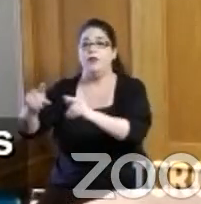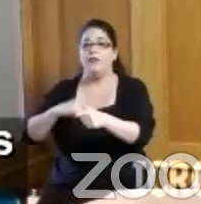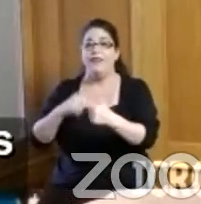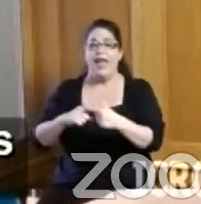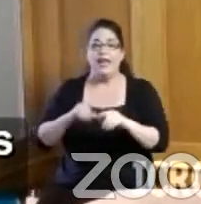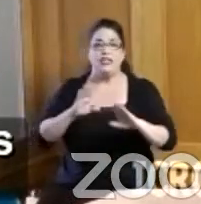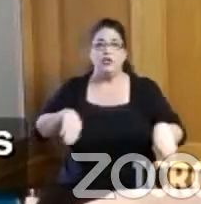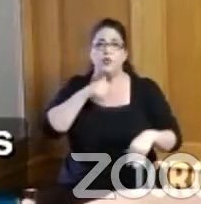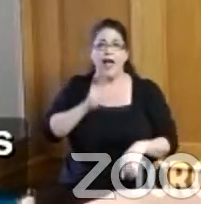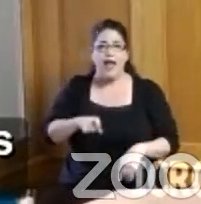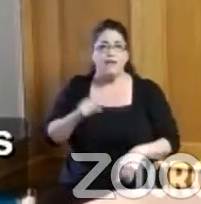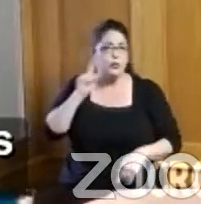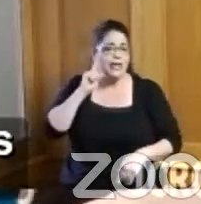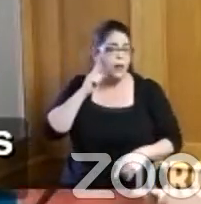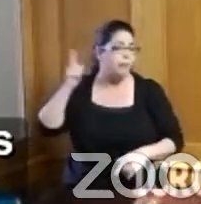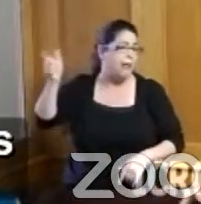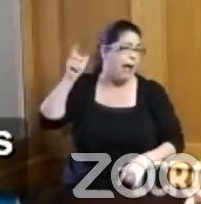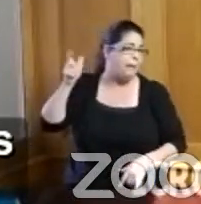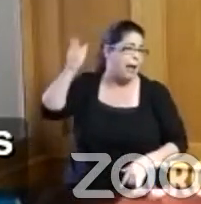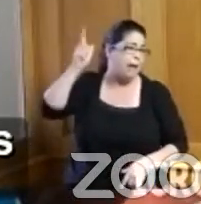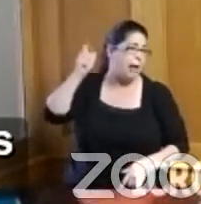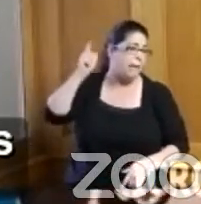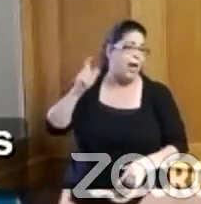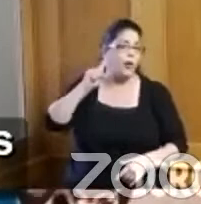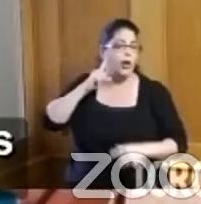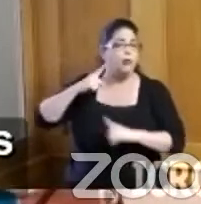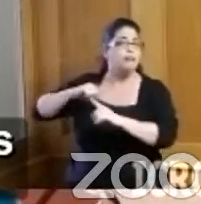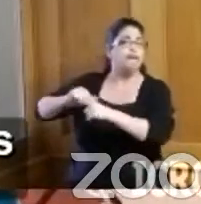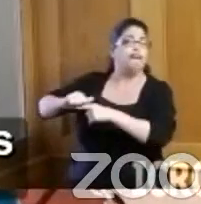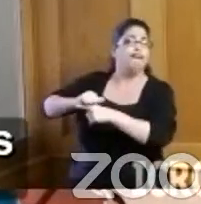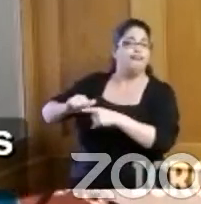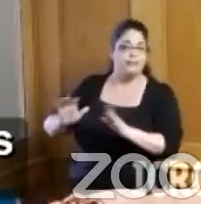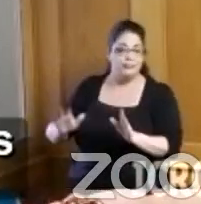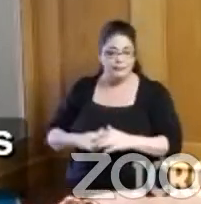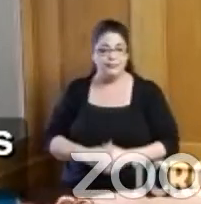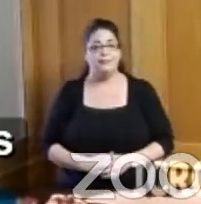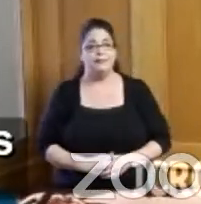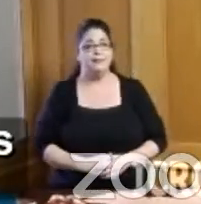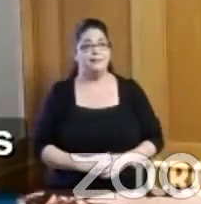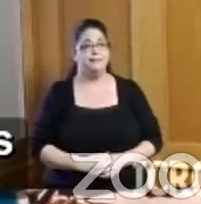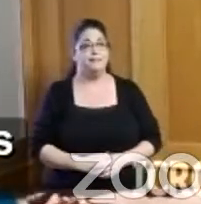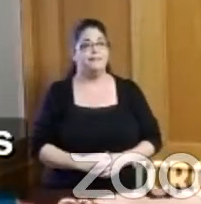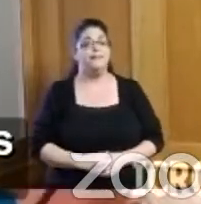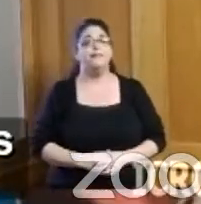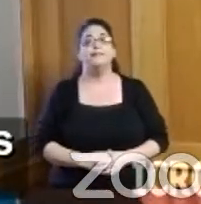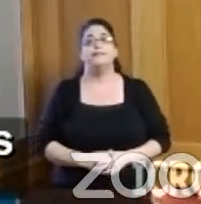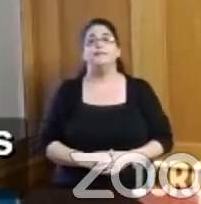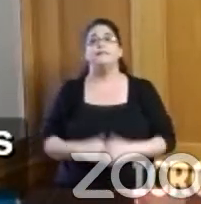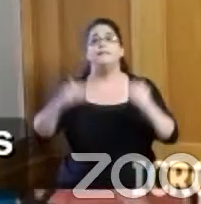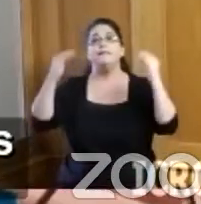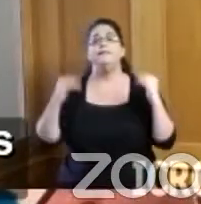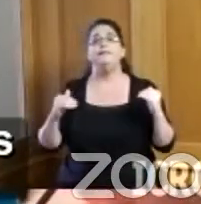to hear these gunshots anymore. Want to also highlight in here the